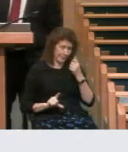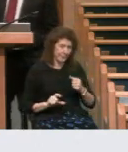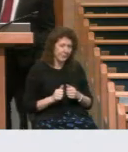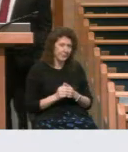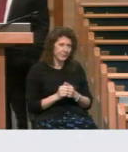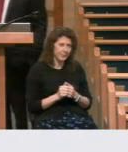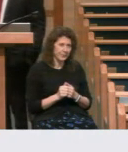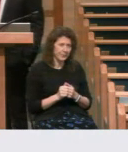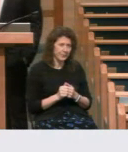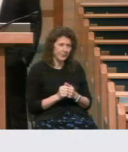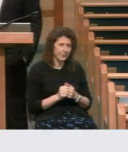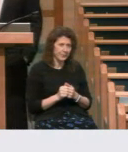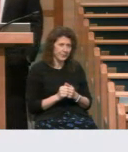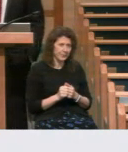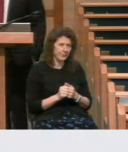time.